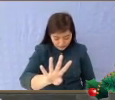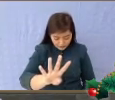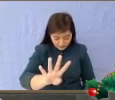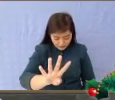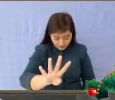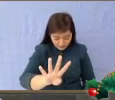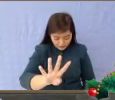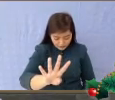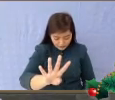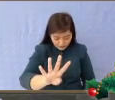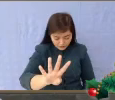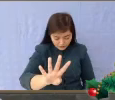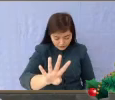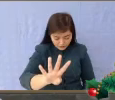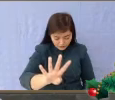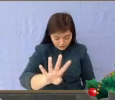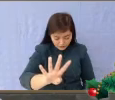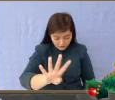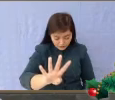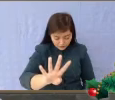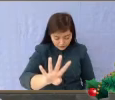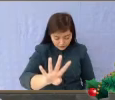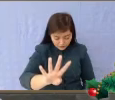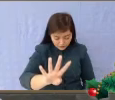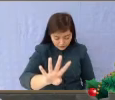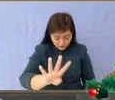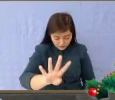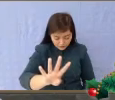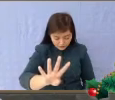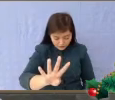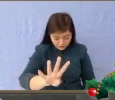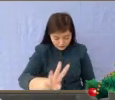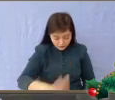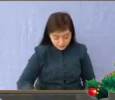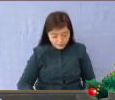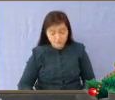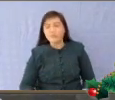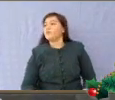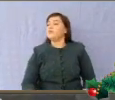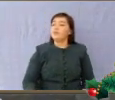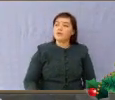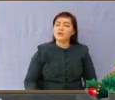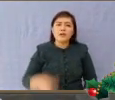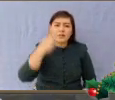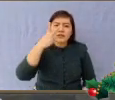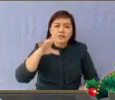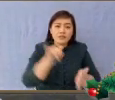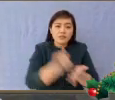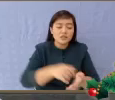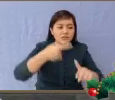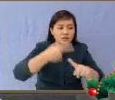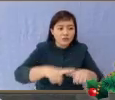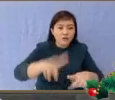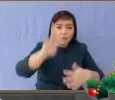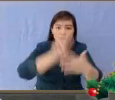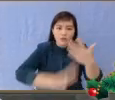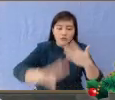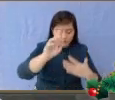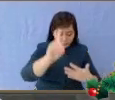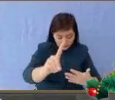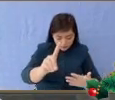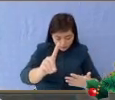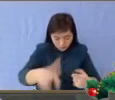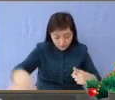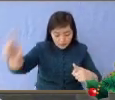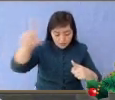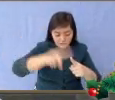no evil, for thou art with me. Hindi na he, but thou. Napansin nyo